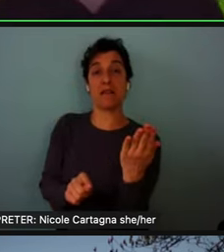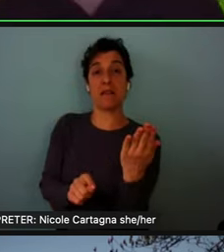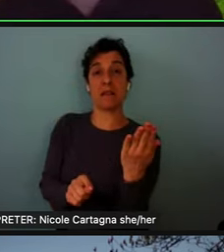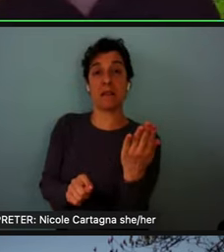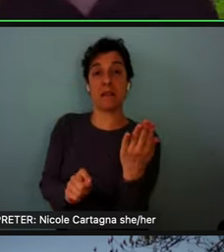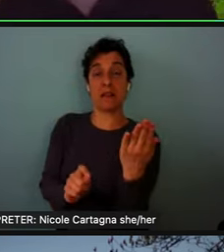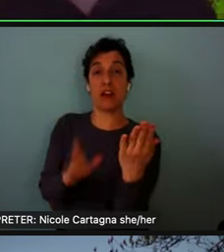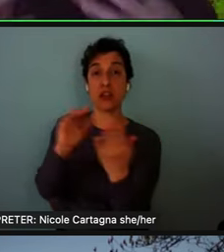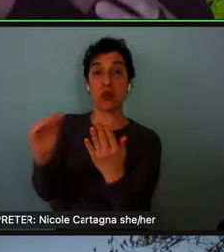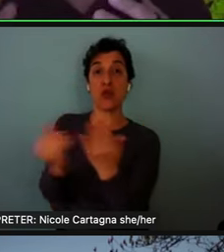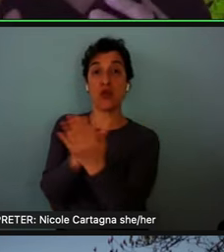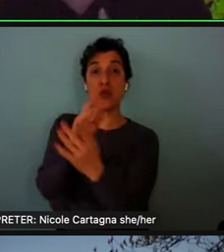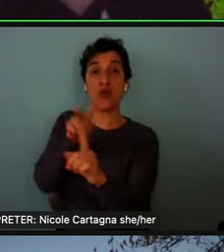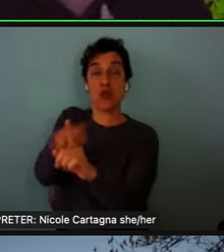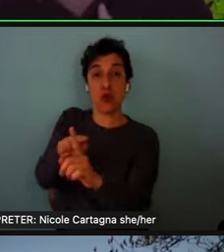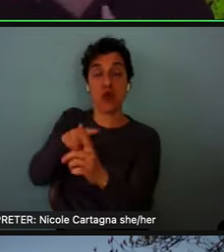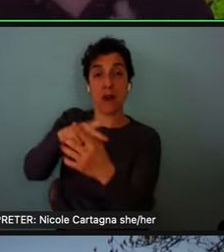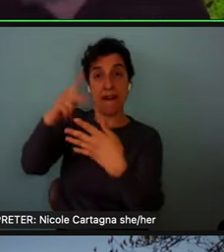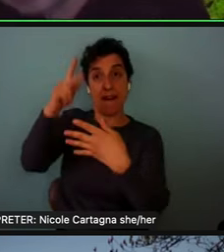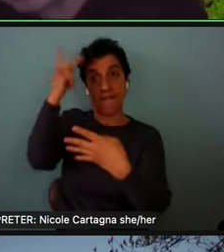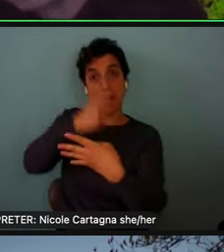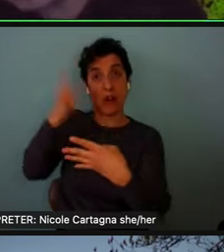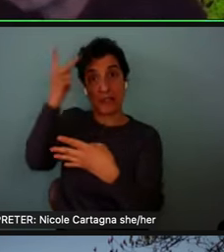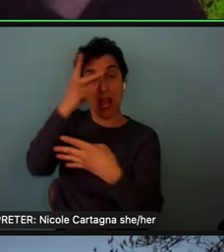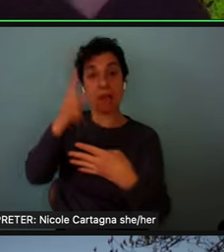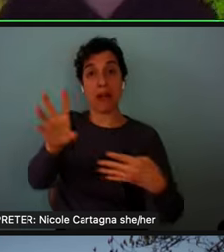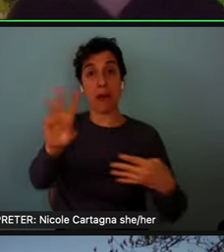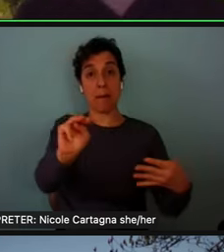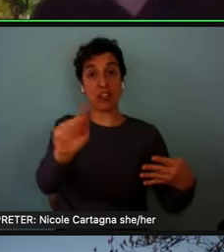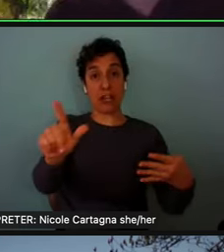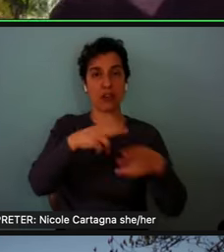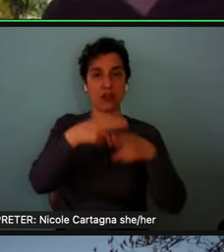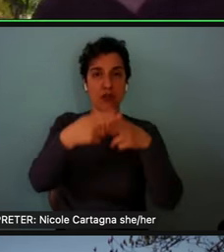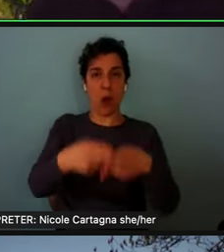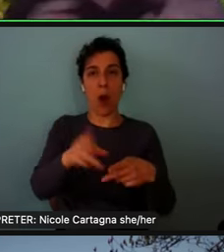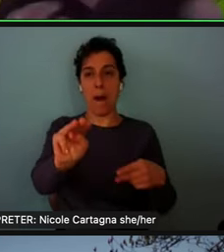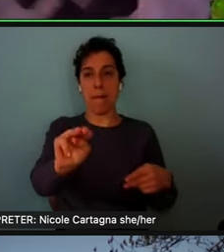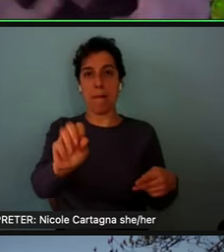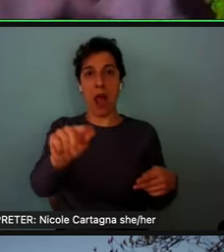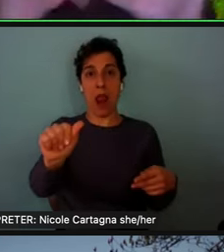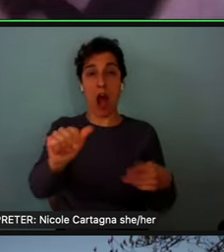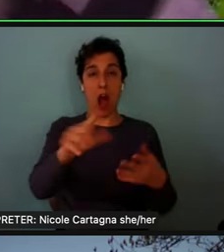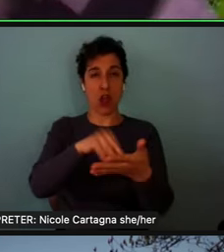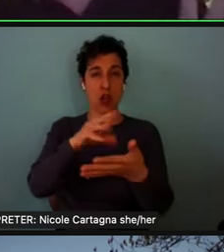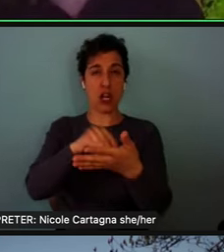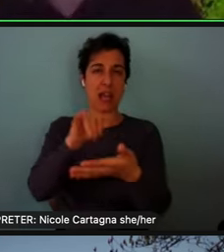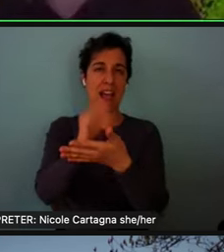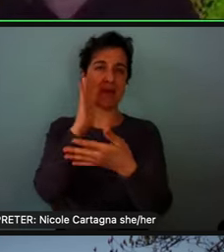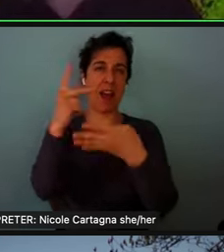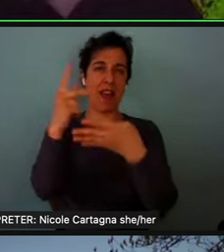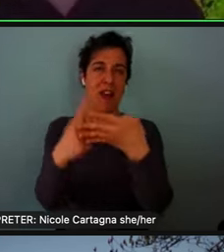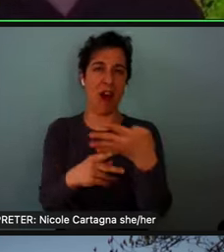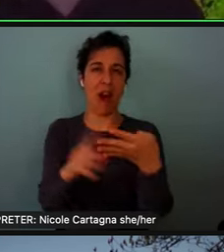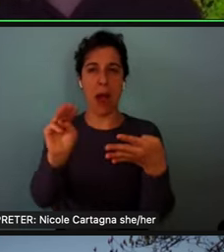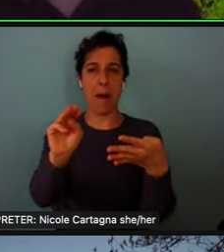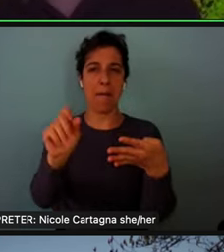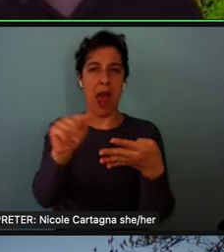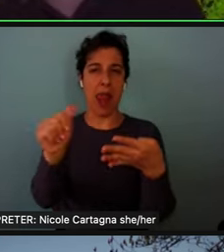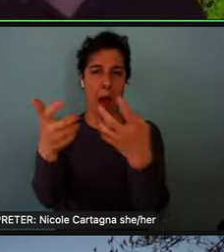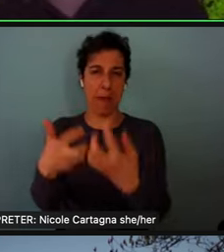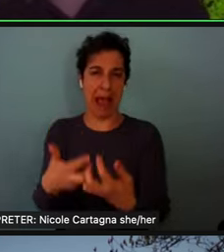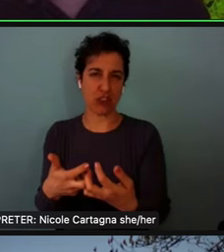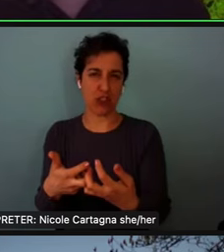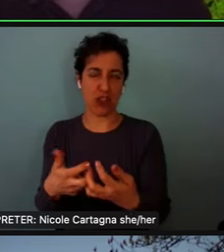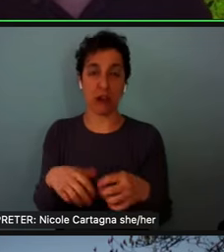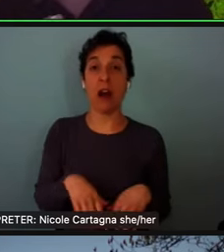new phenotypes, right? In machine learning, this is called meta-learning, right? That's why the algorithm is called meta-matching.